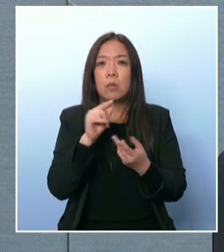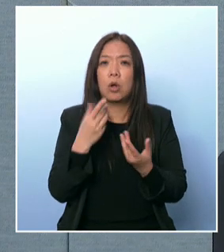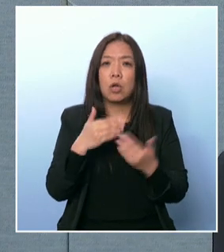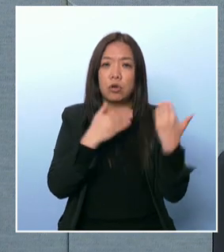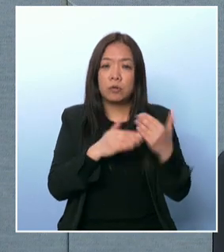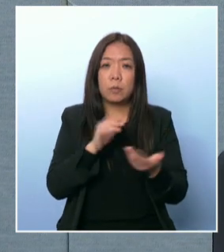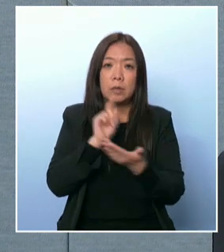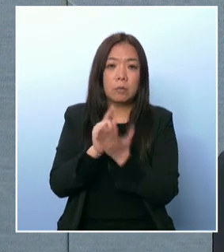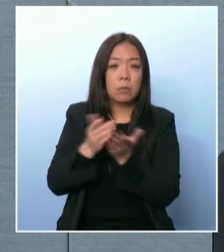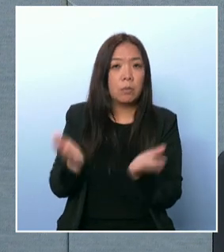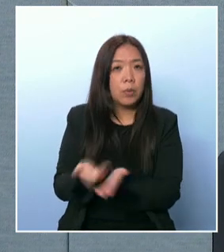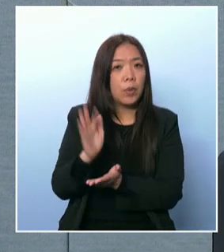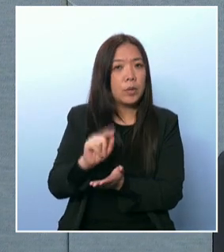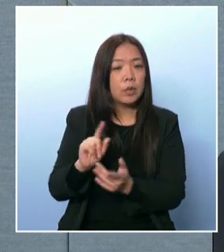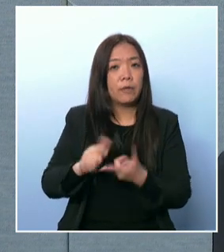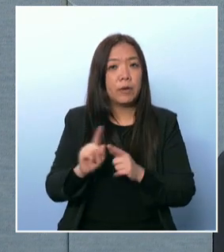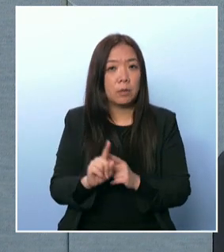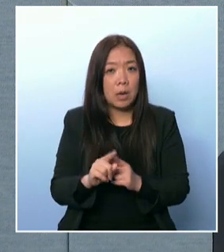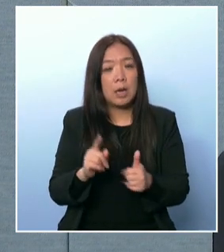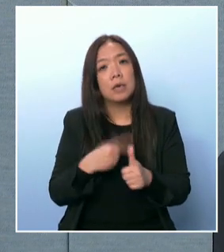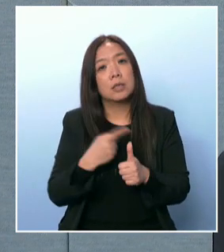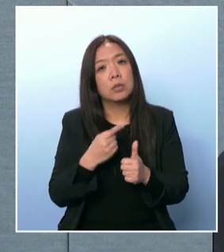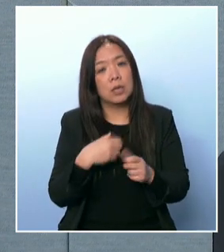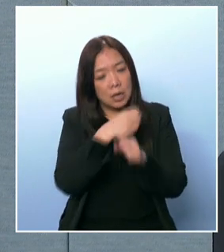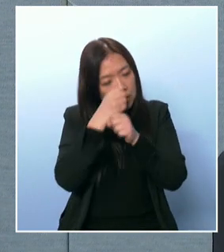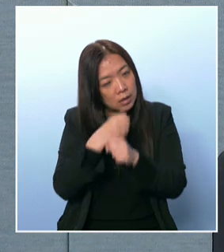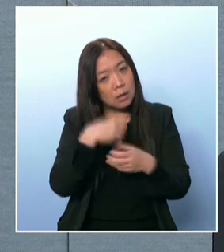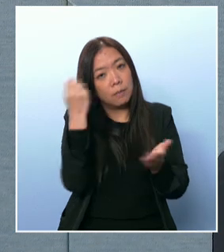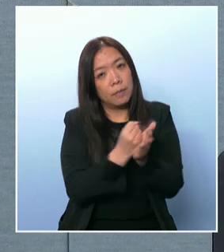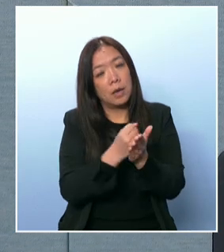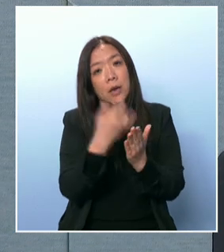materia medica as a whole. Now we have a lot of